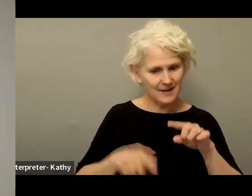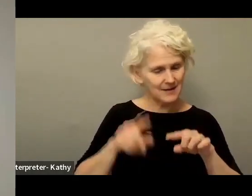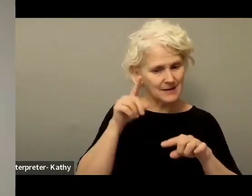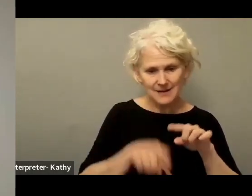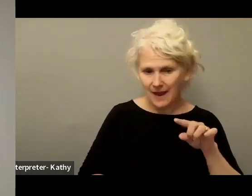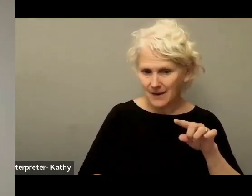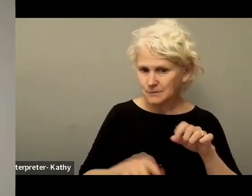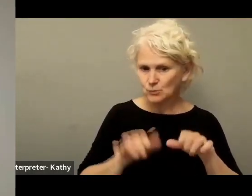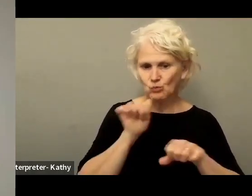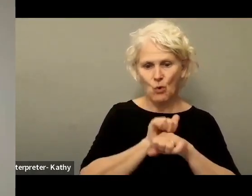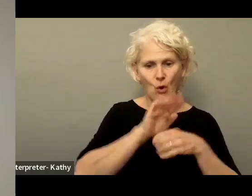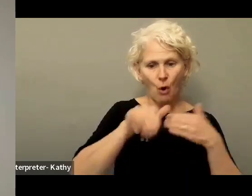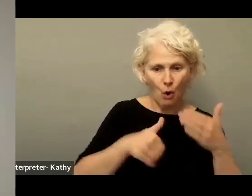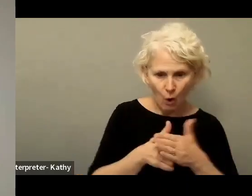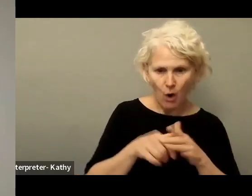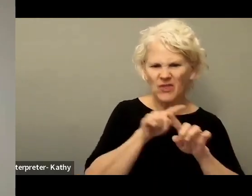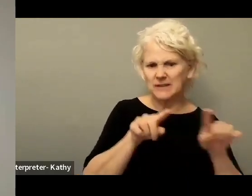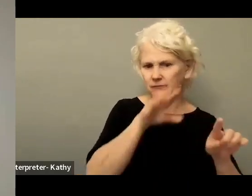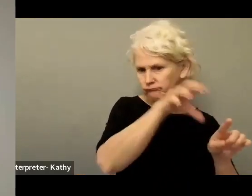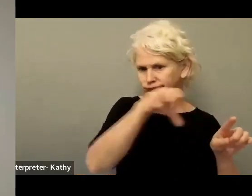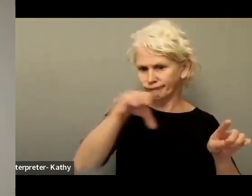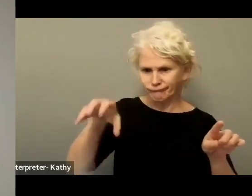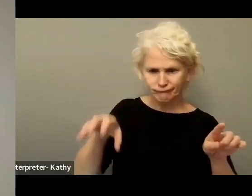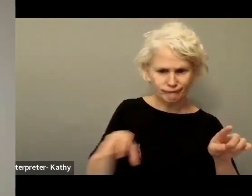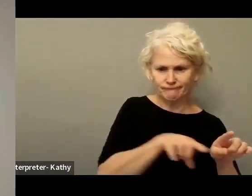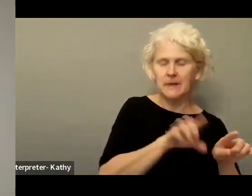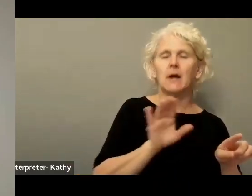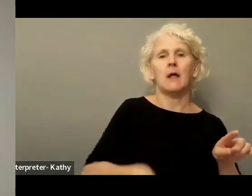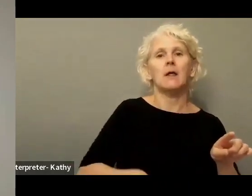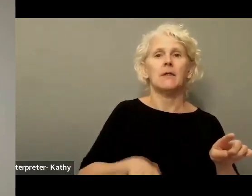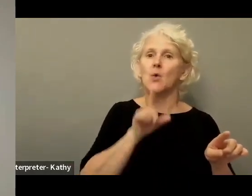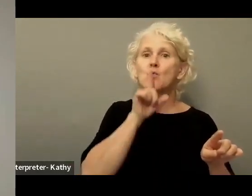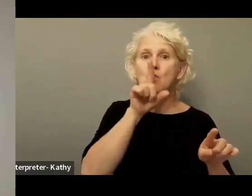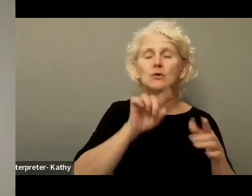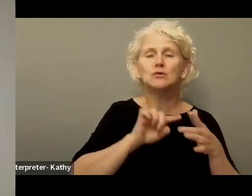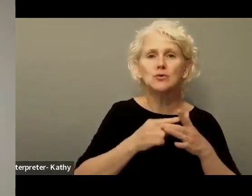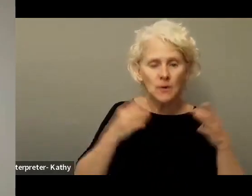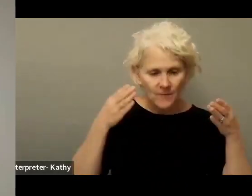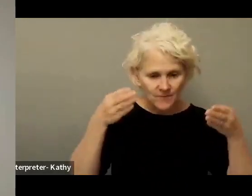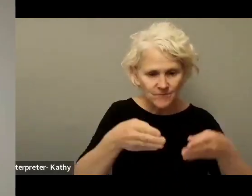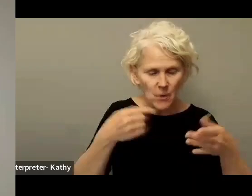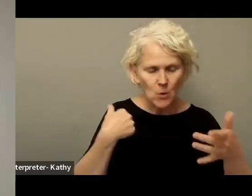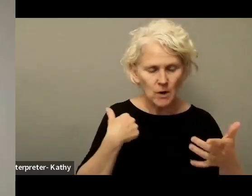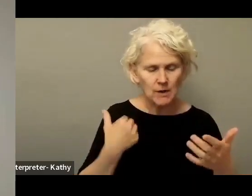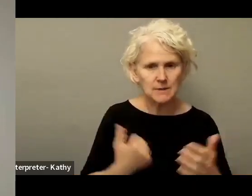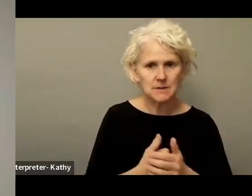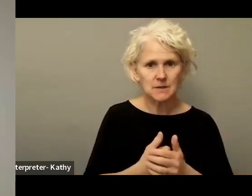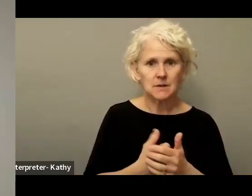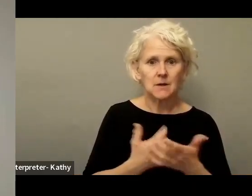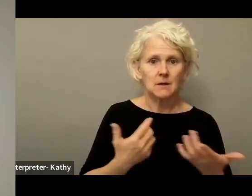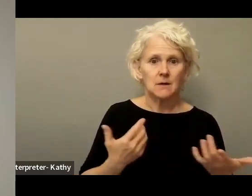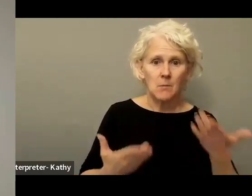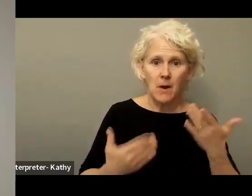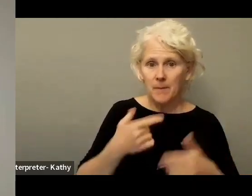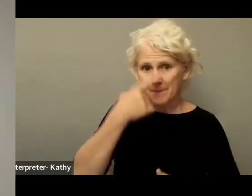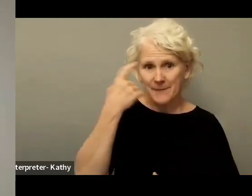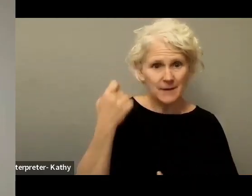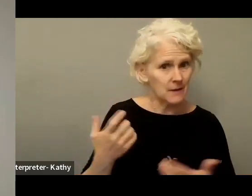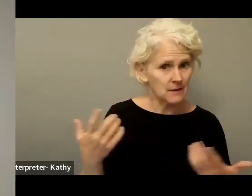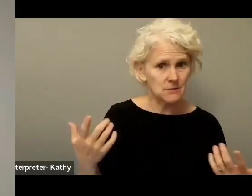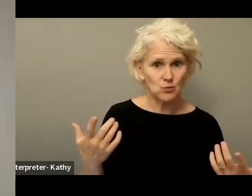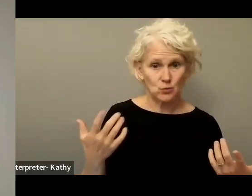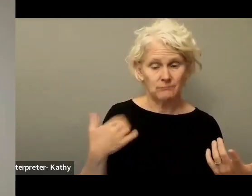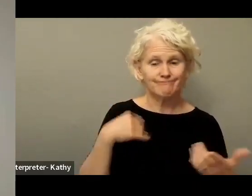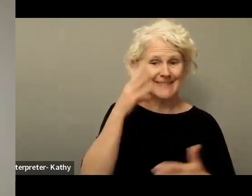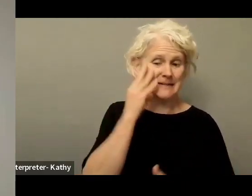facilities. So that's one of the things we really started to focus on, and probably because we kind of went through it